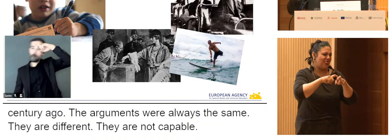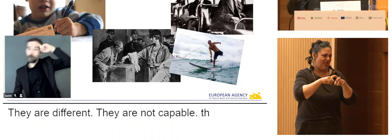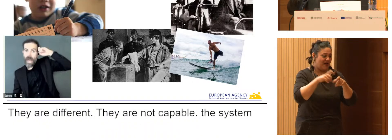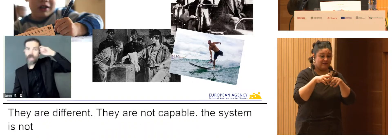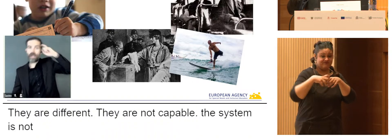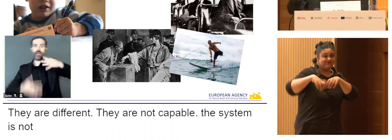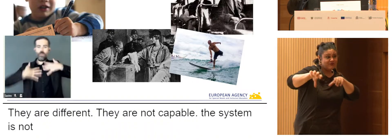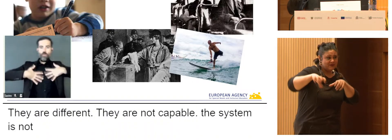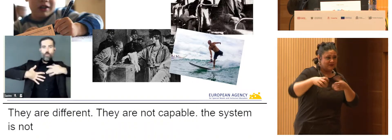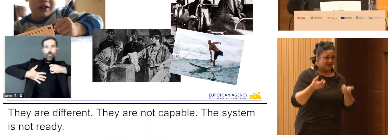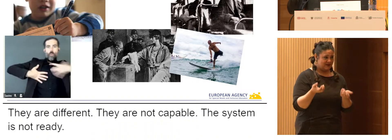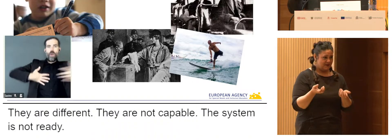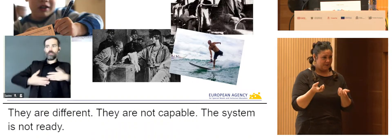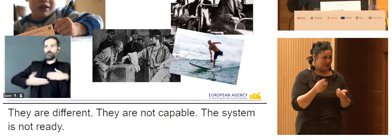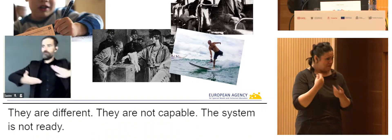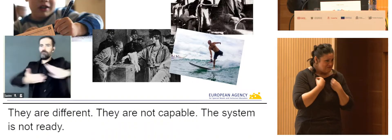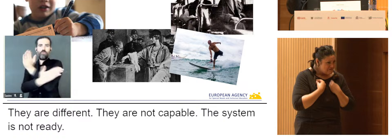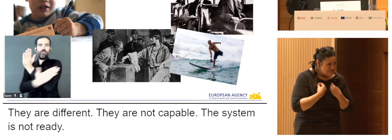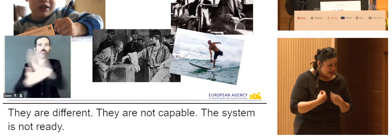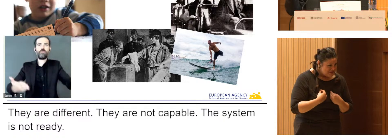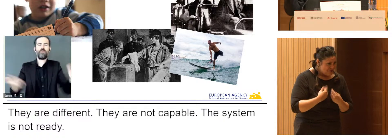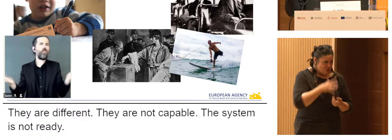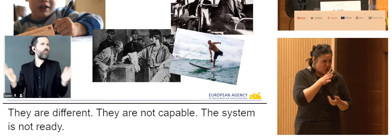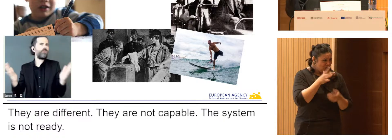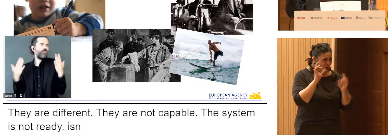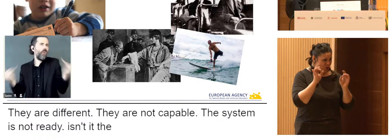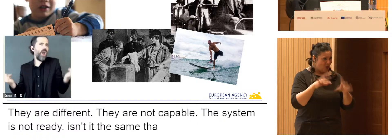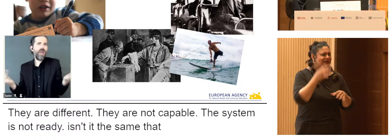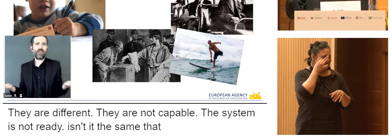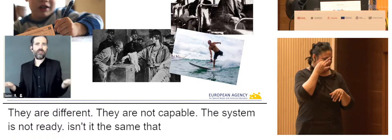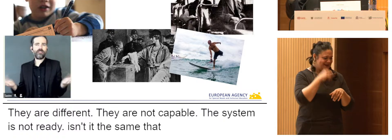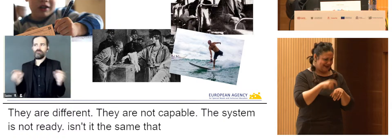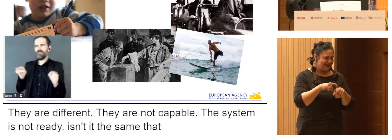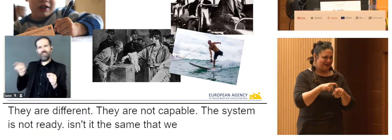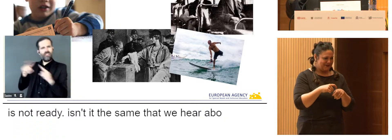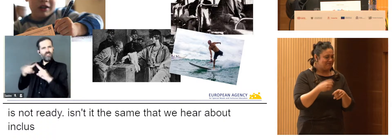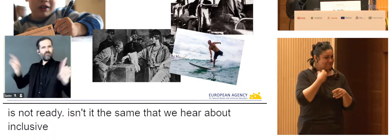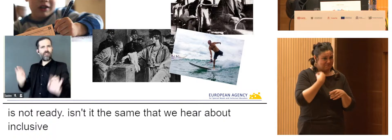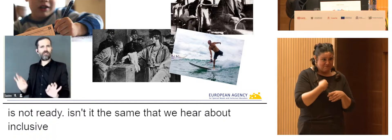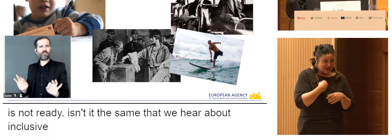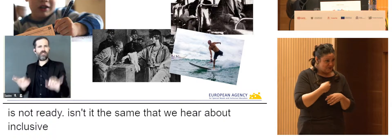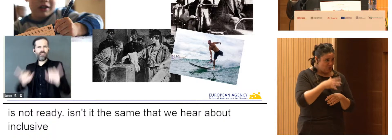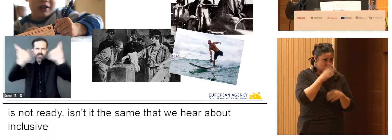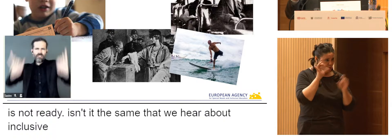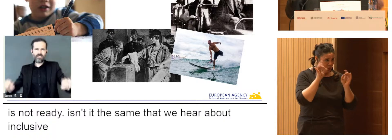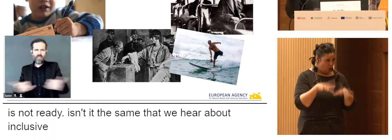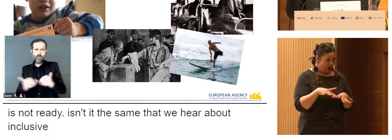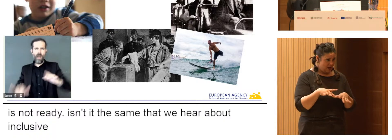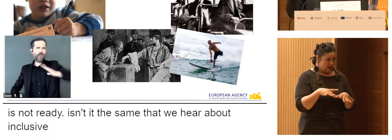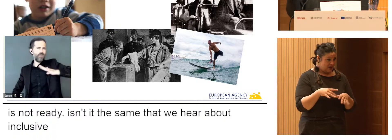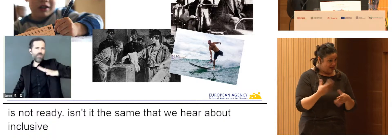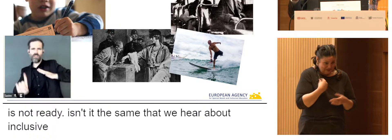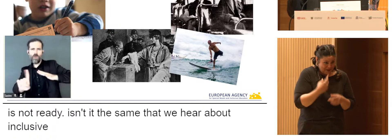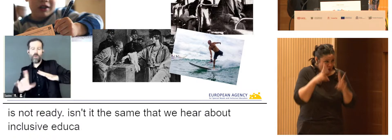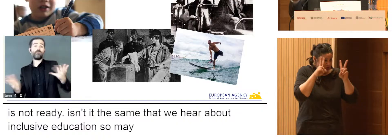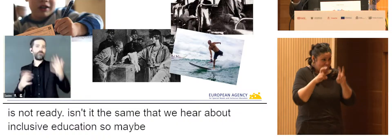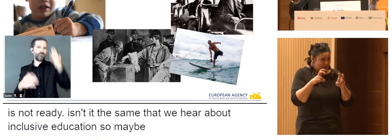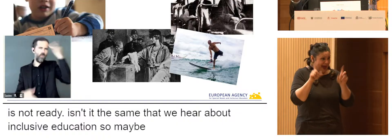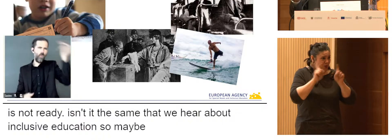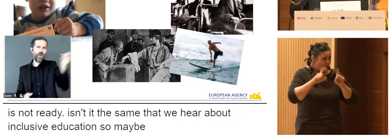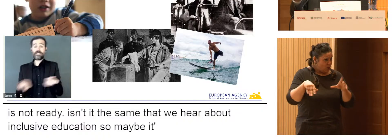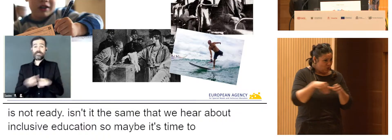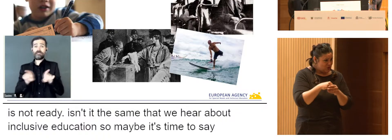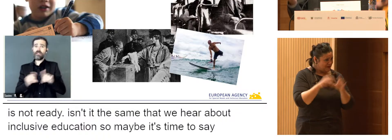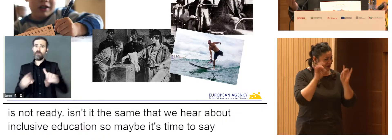ready. Isn't it the same that we hear about inclusive education? So maybe it's time to